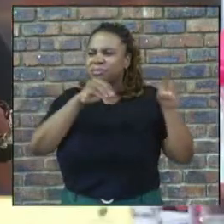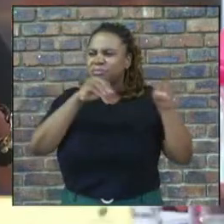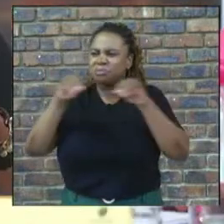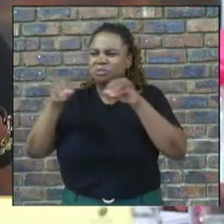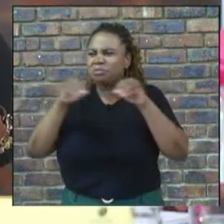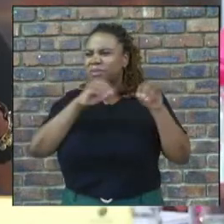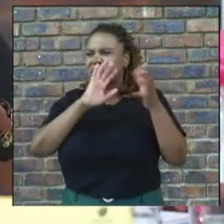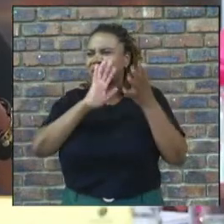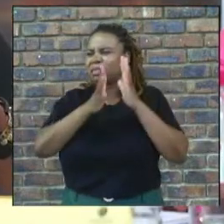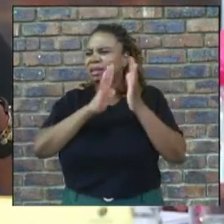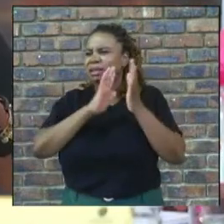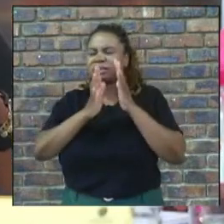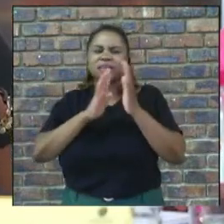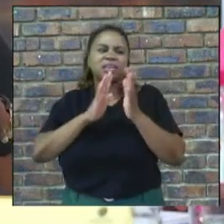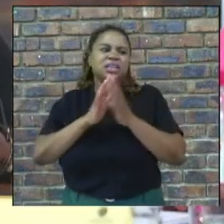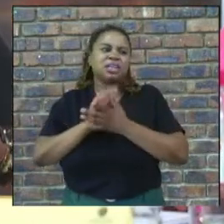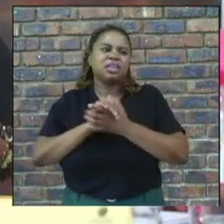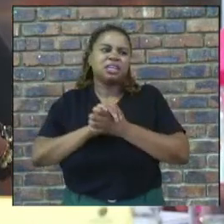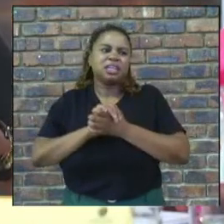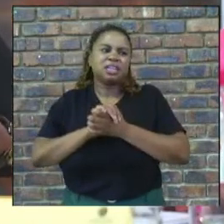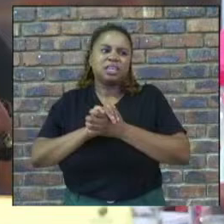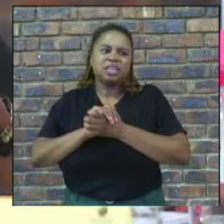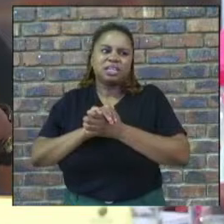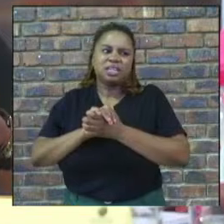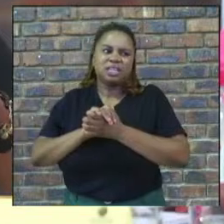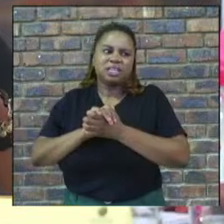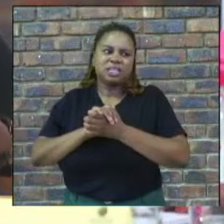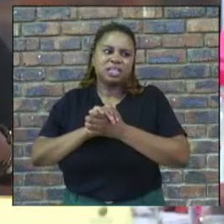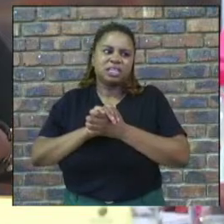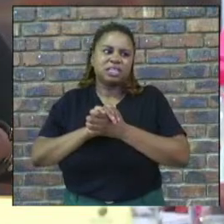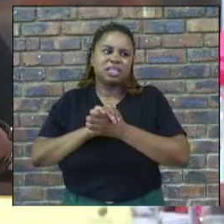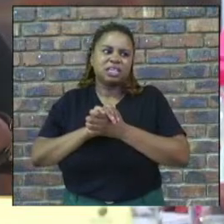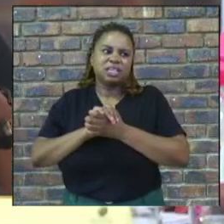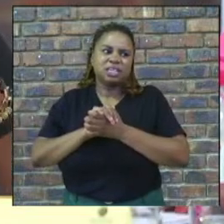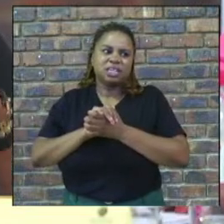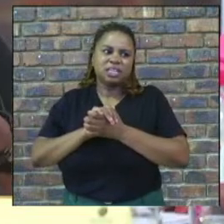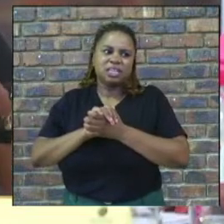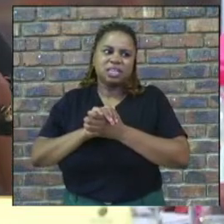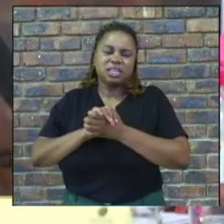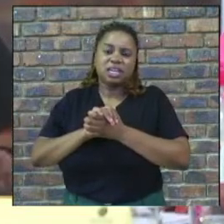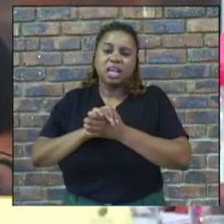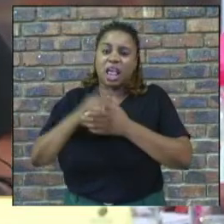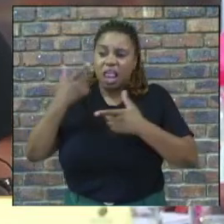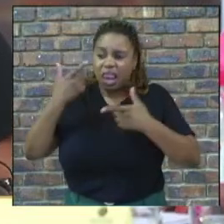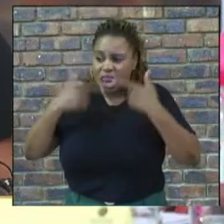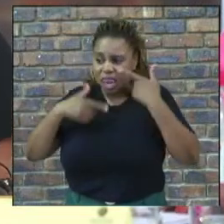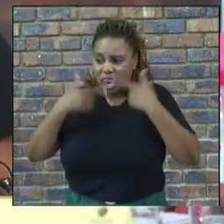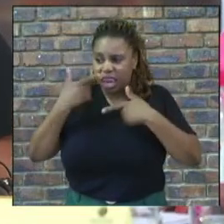Ne? Arutwaneng, lunch will be served as you are seated down.